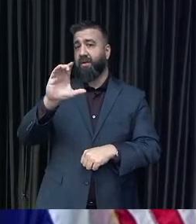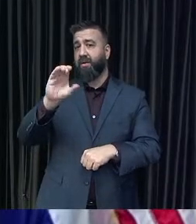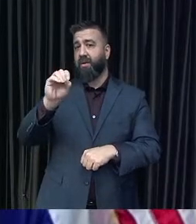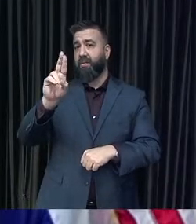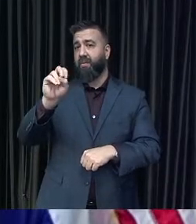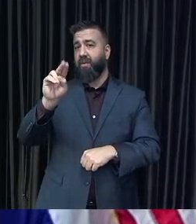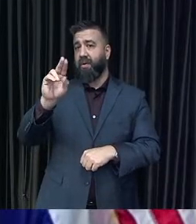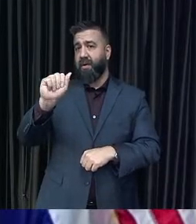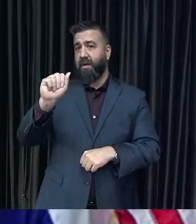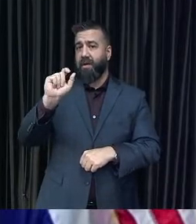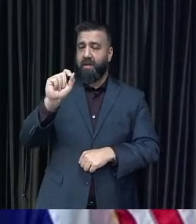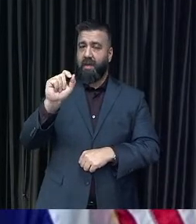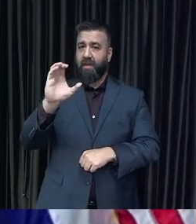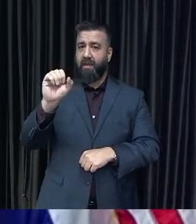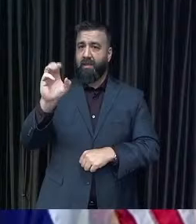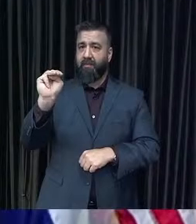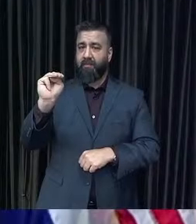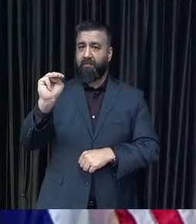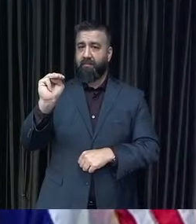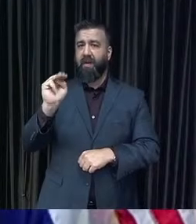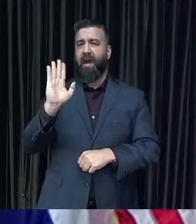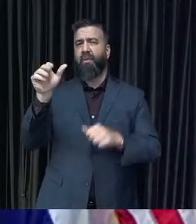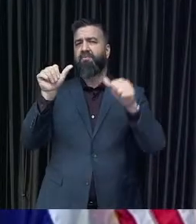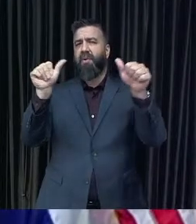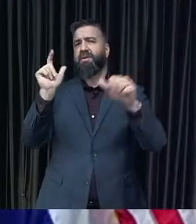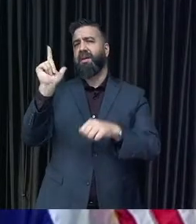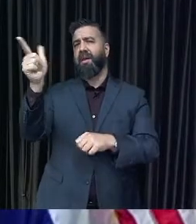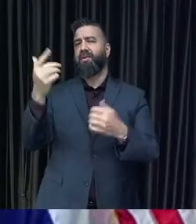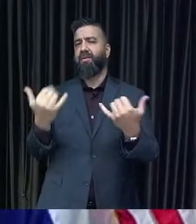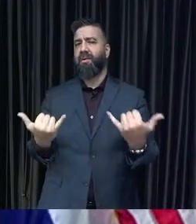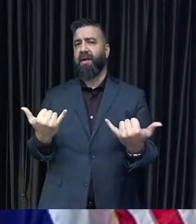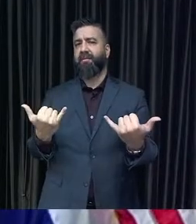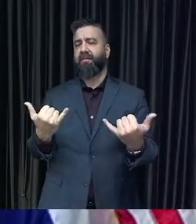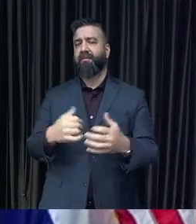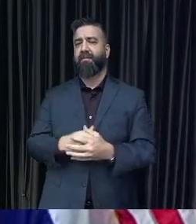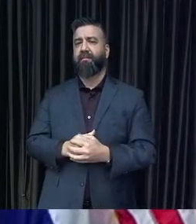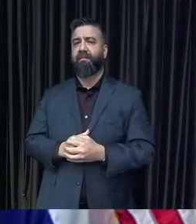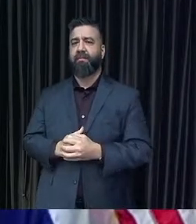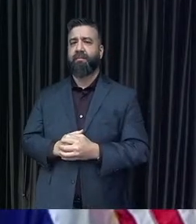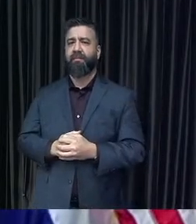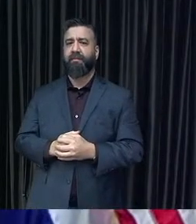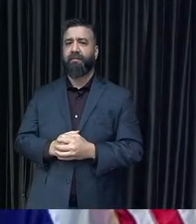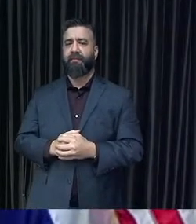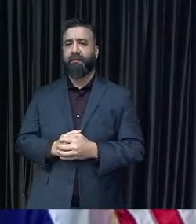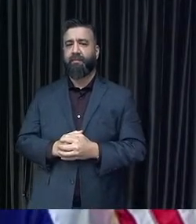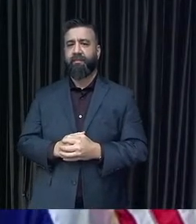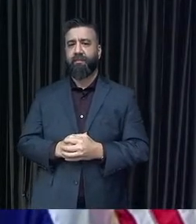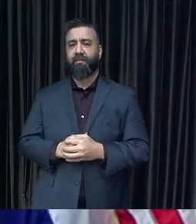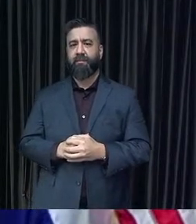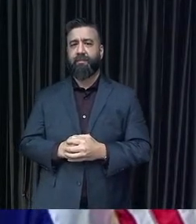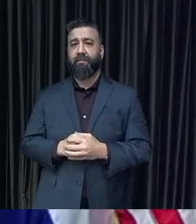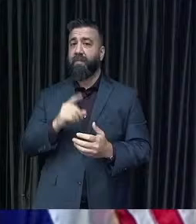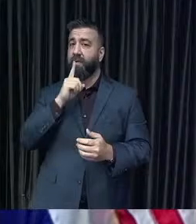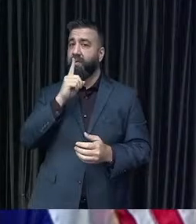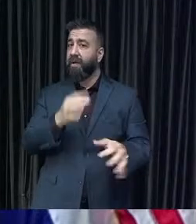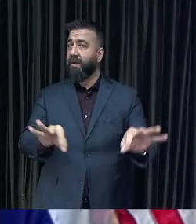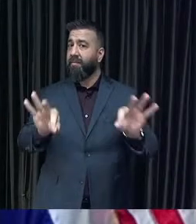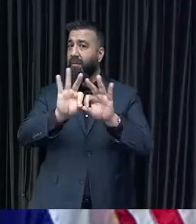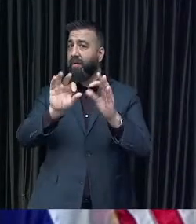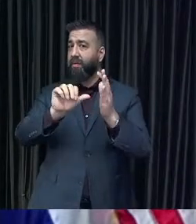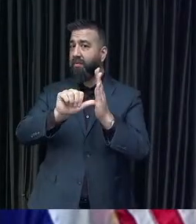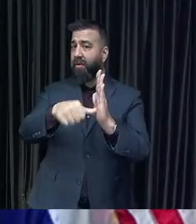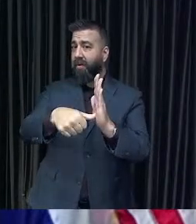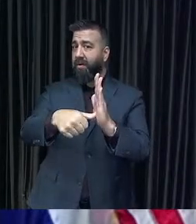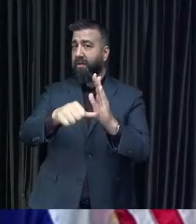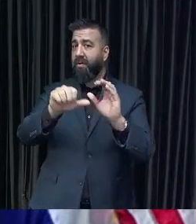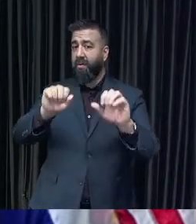documents. Those will be posted later this morning at stlcorona.com. It's important to emphasize that we're able